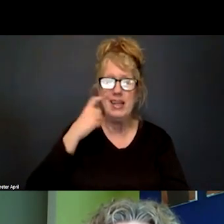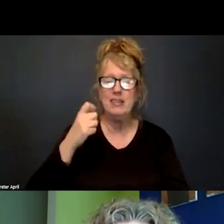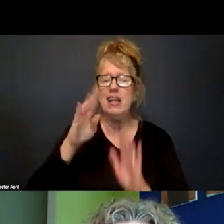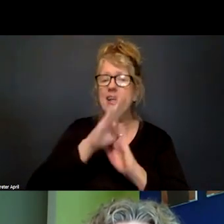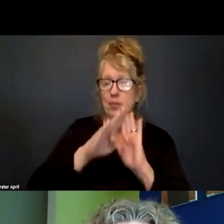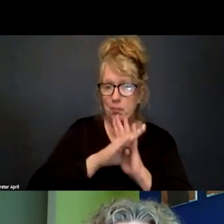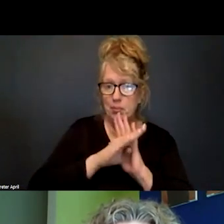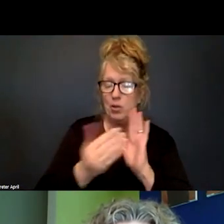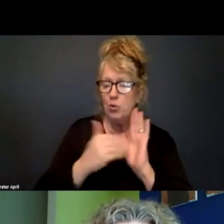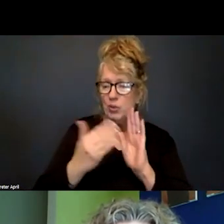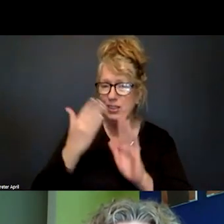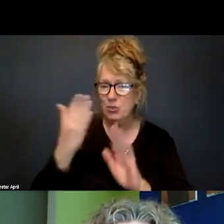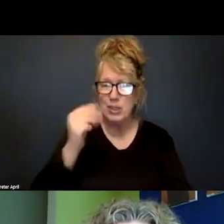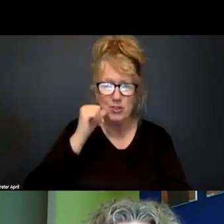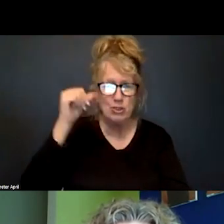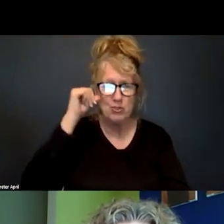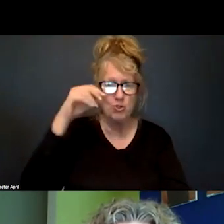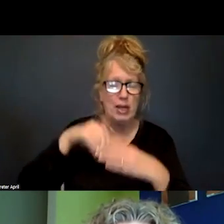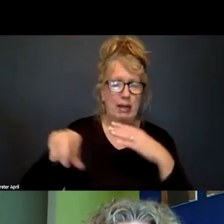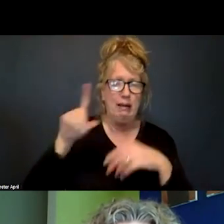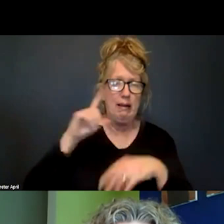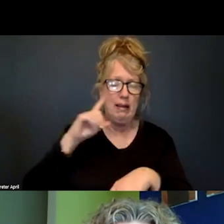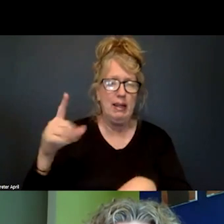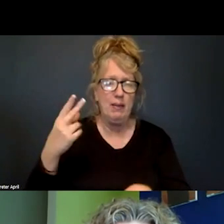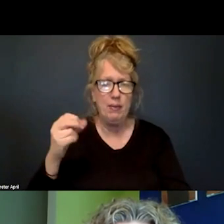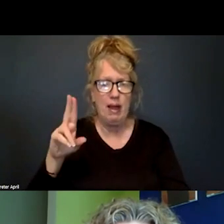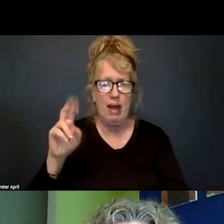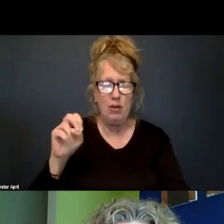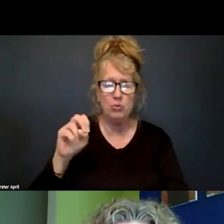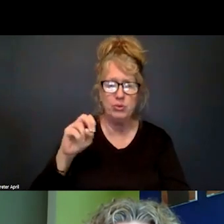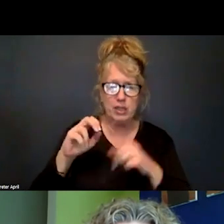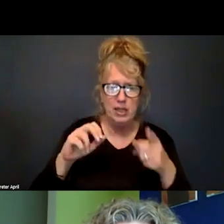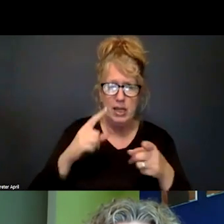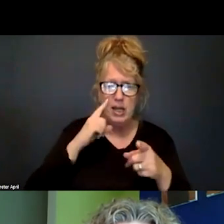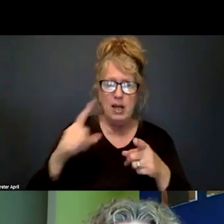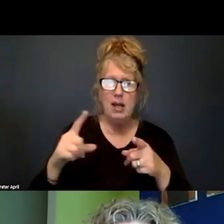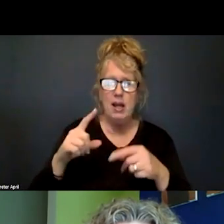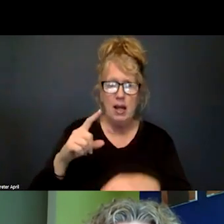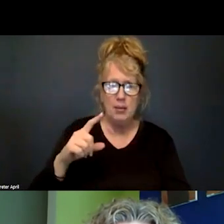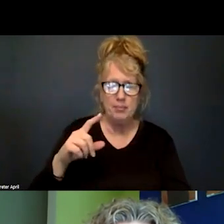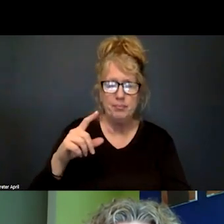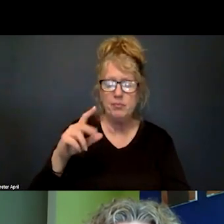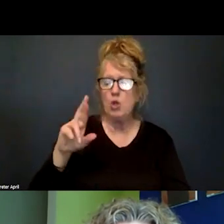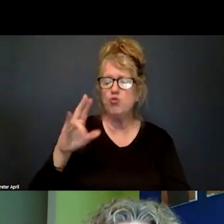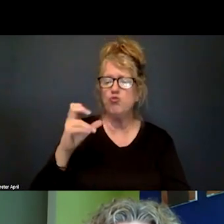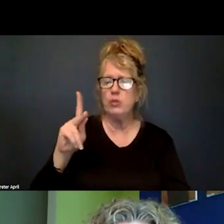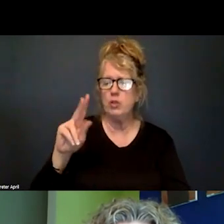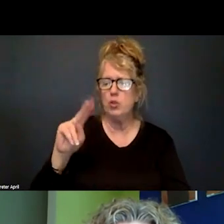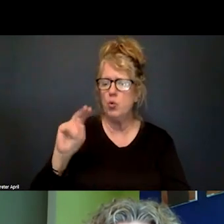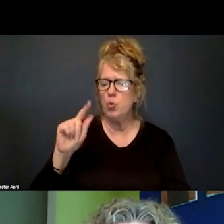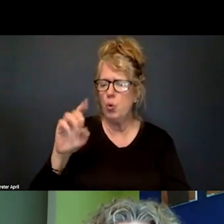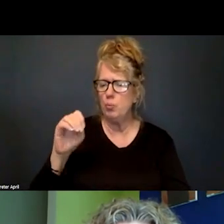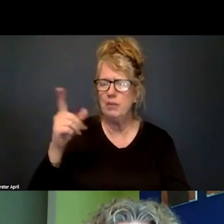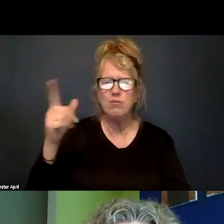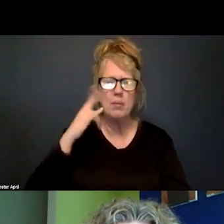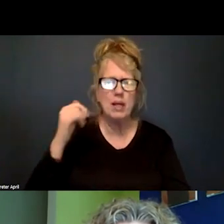that actually happened yesterday in the House. Reps Obernolte from California and Dingle